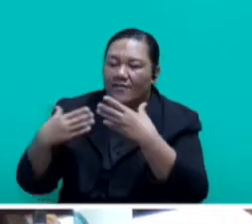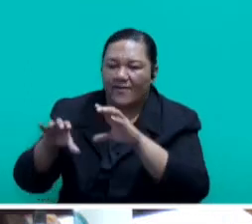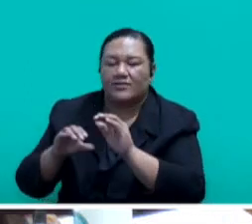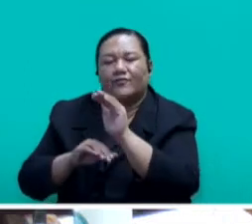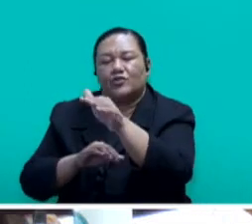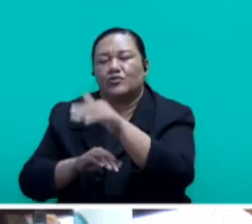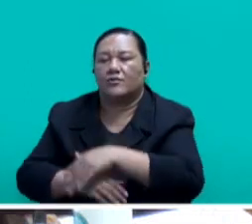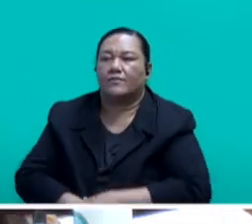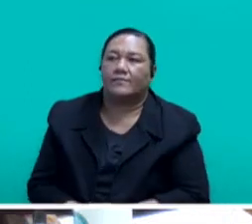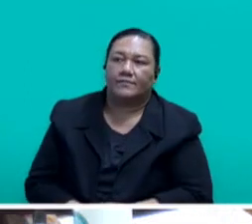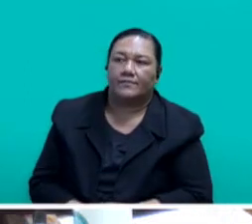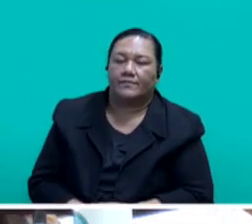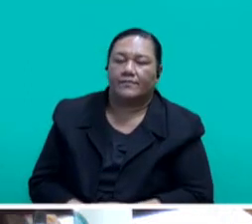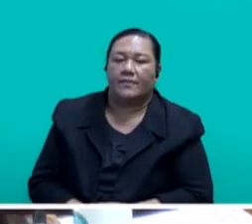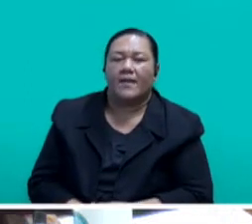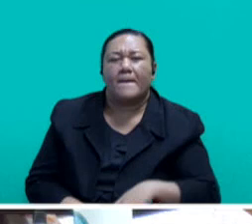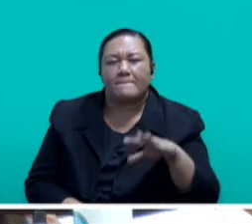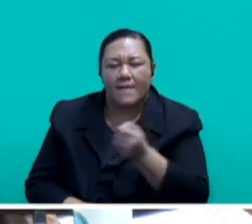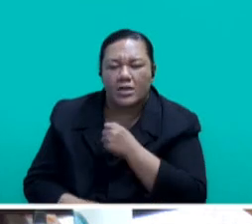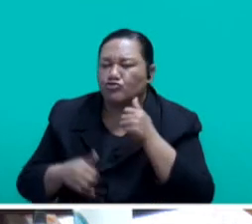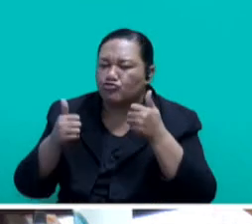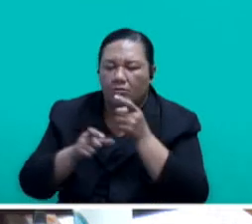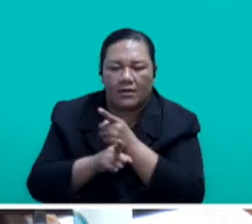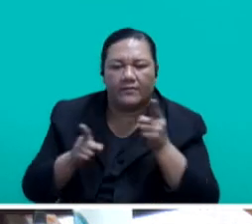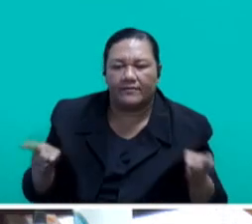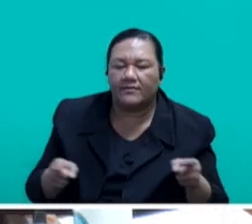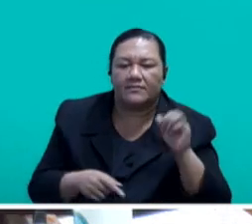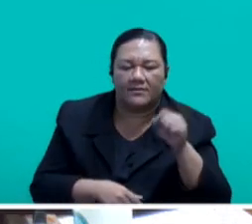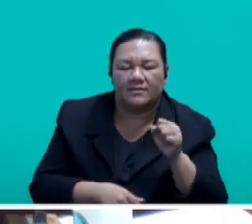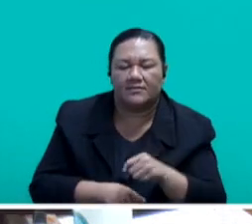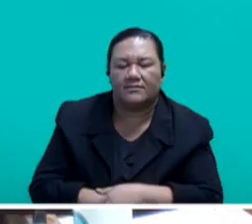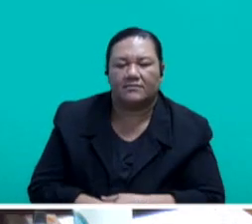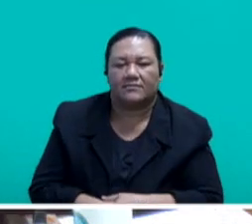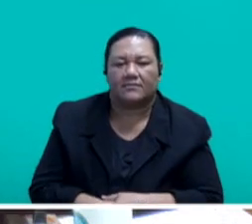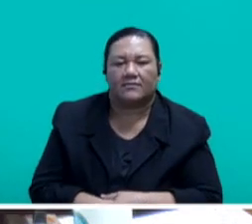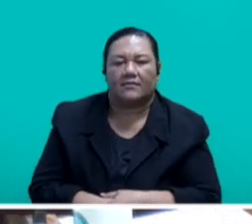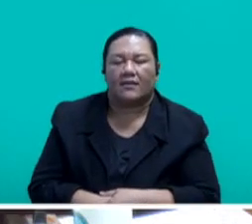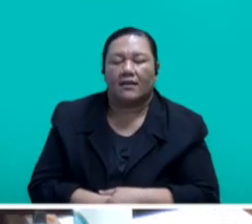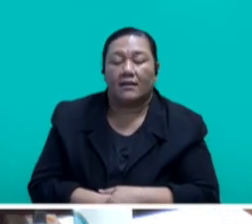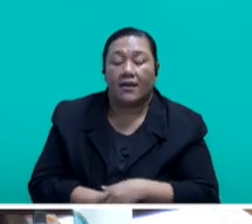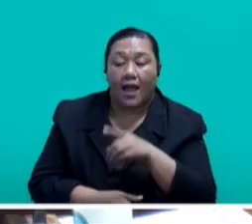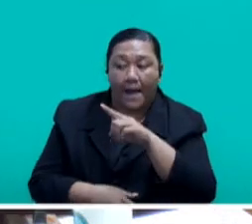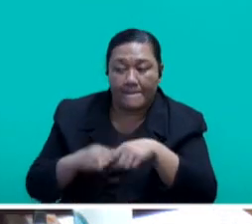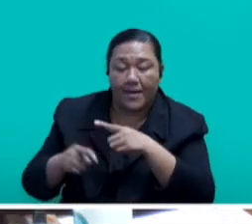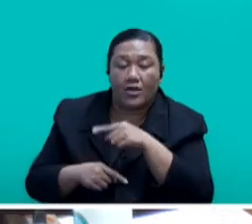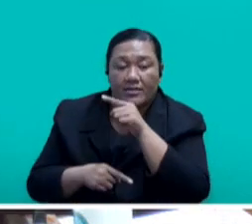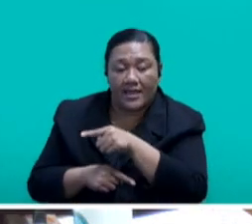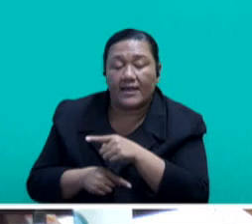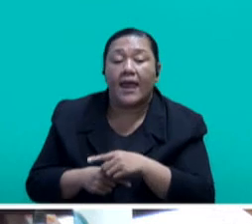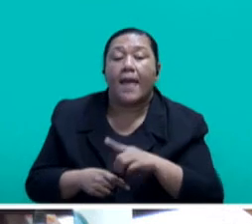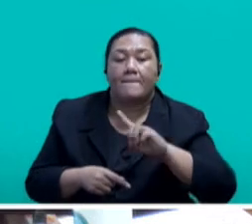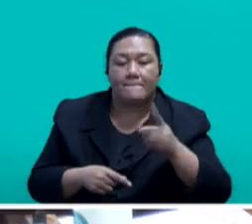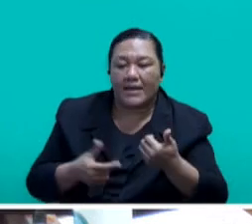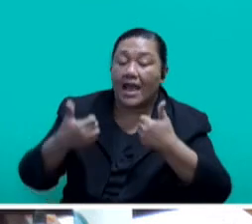Of course, there must be good governance, Mr. Speaker, but such concerns could have been raised and achieved by